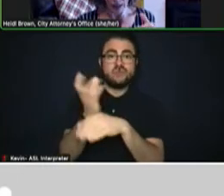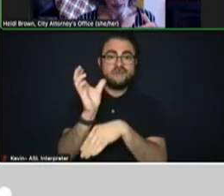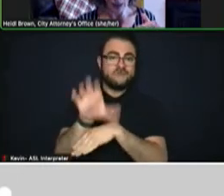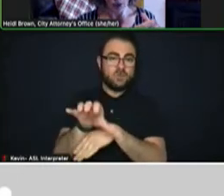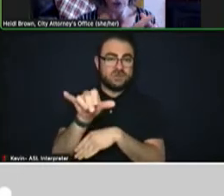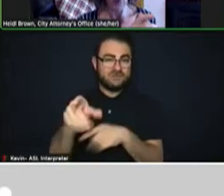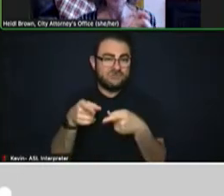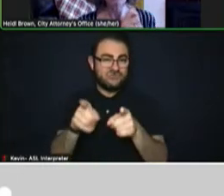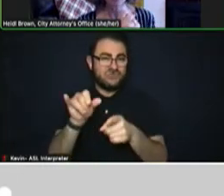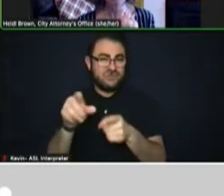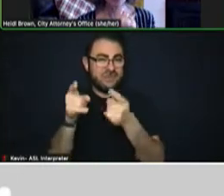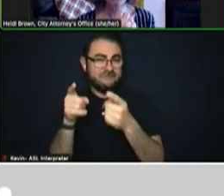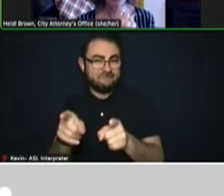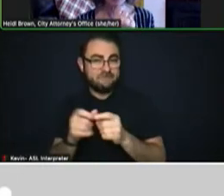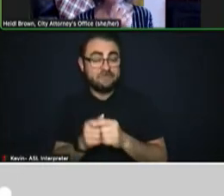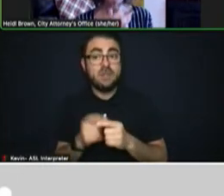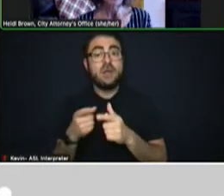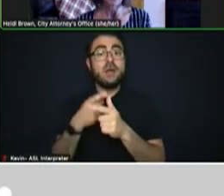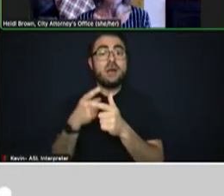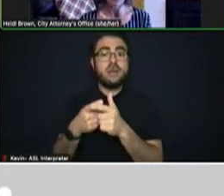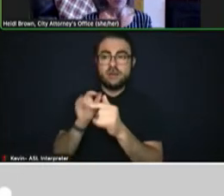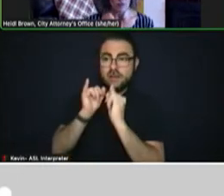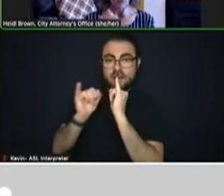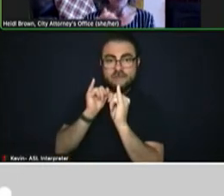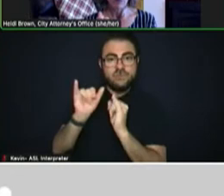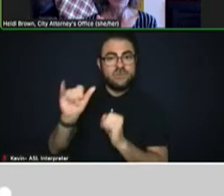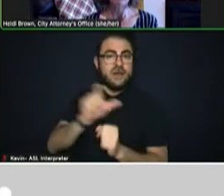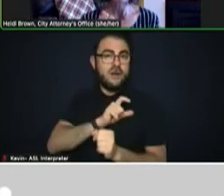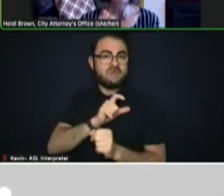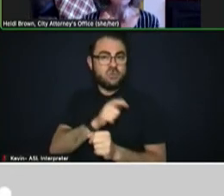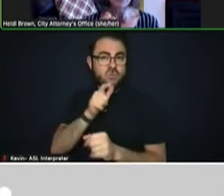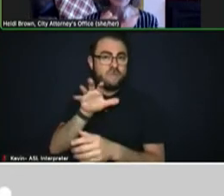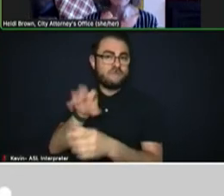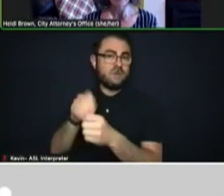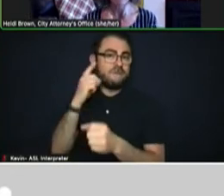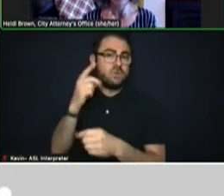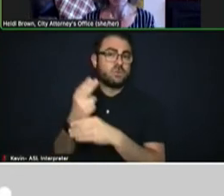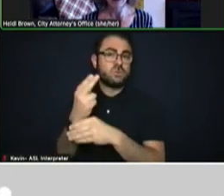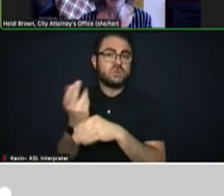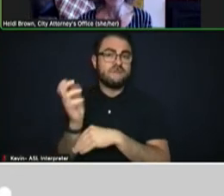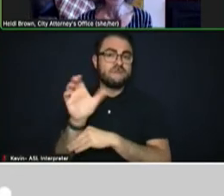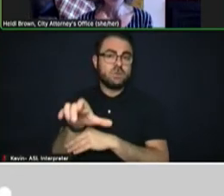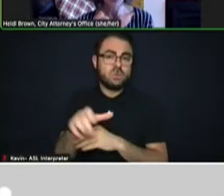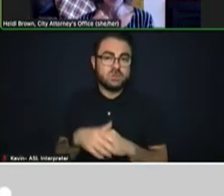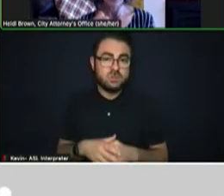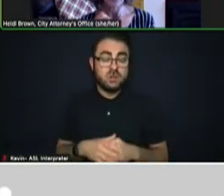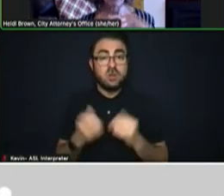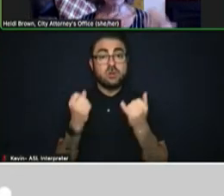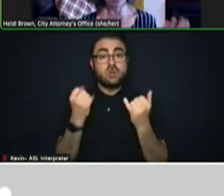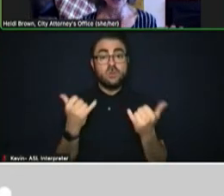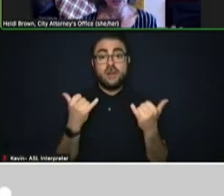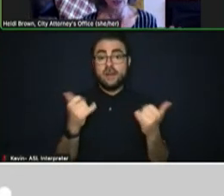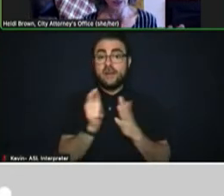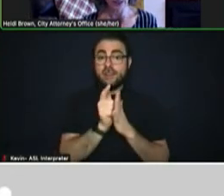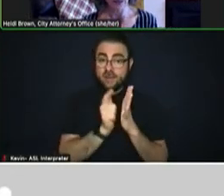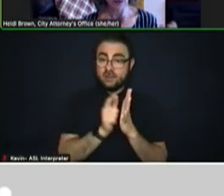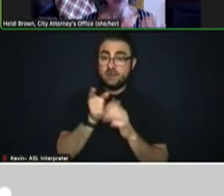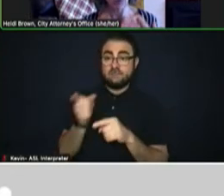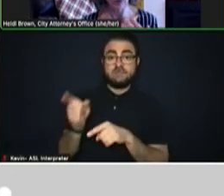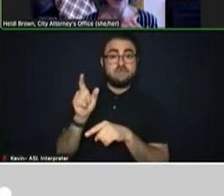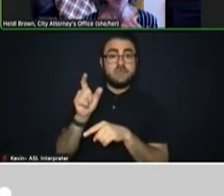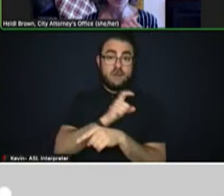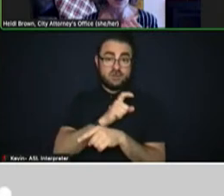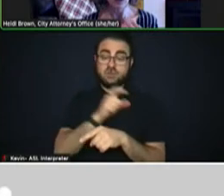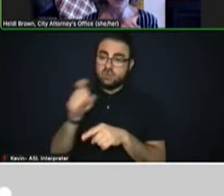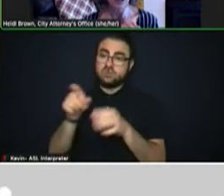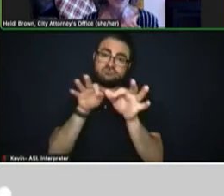they interview the involved officer. So currently they are required, the officer is required to give a full and candid account of